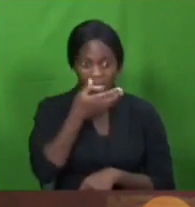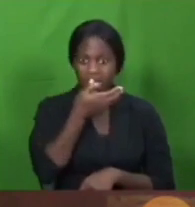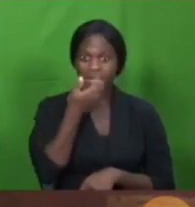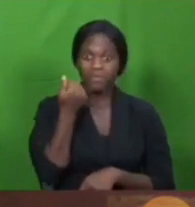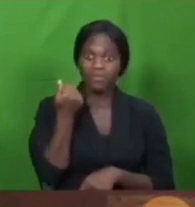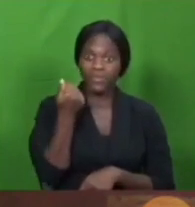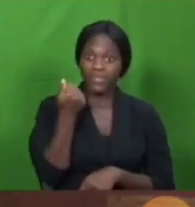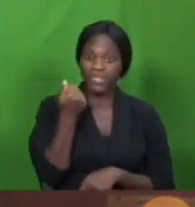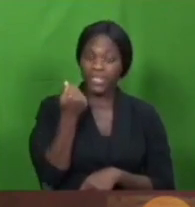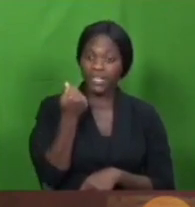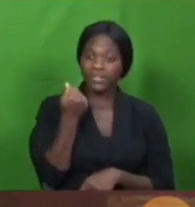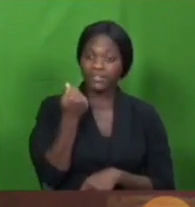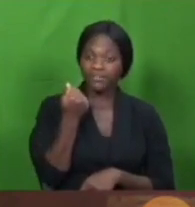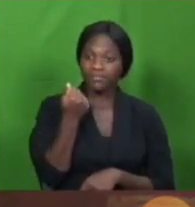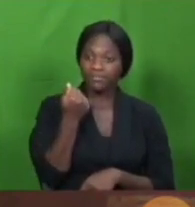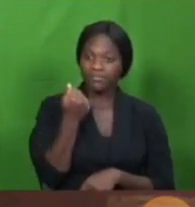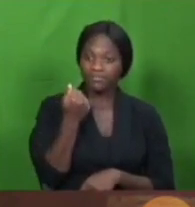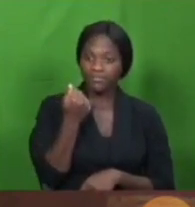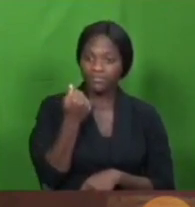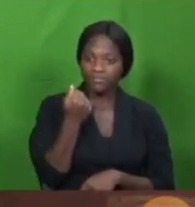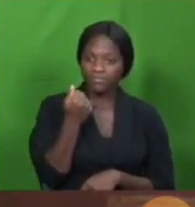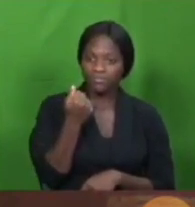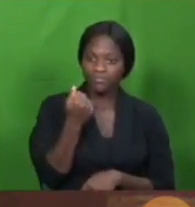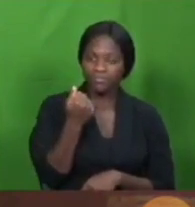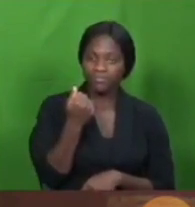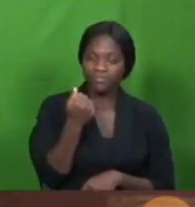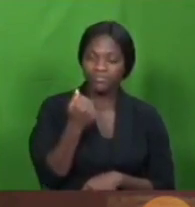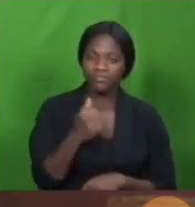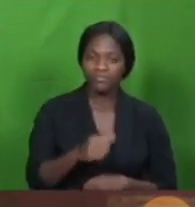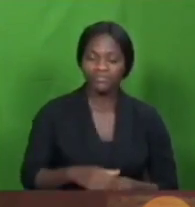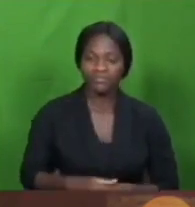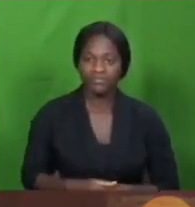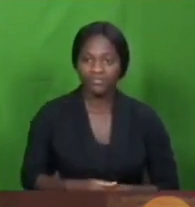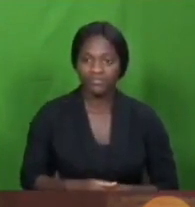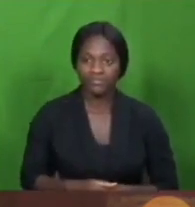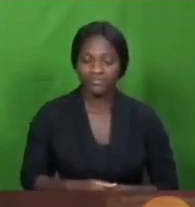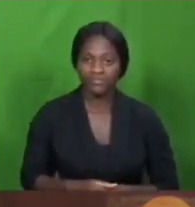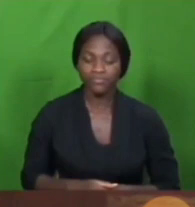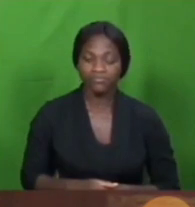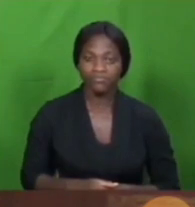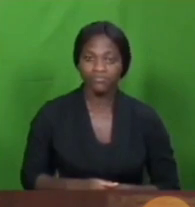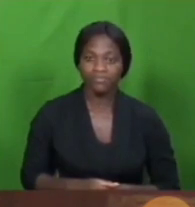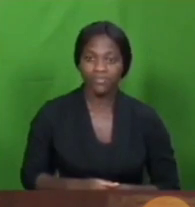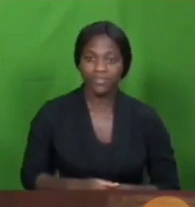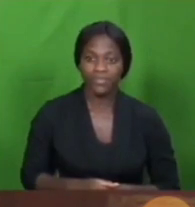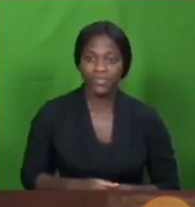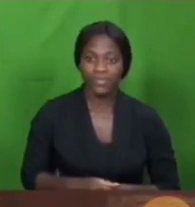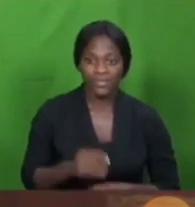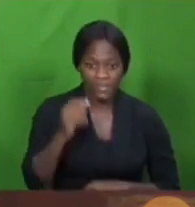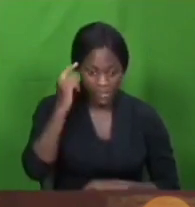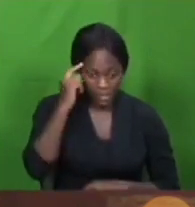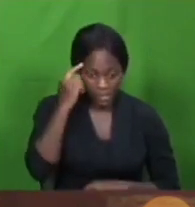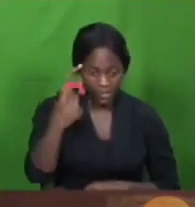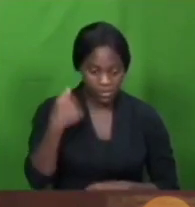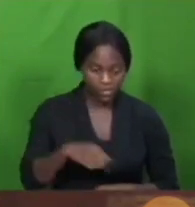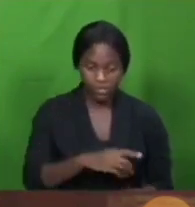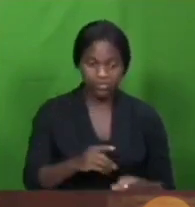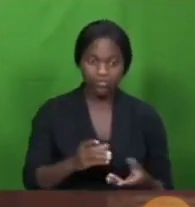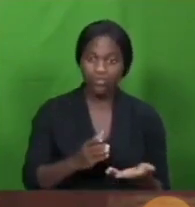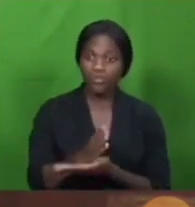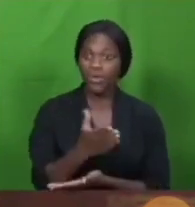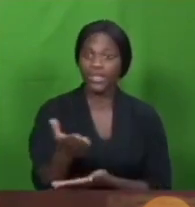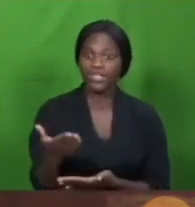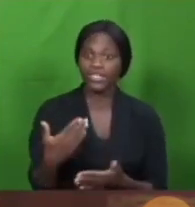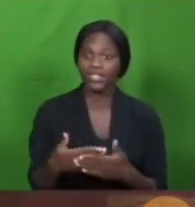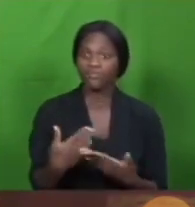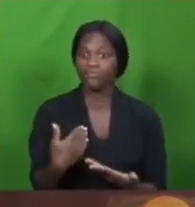you from holding my hand than for me to use my strength to wrench myself free. I think that if it's possible to do what is proper before we are taken to